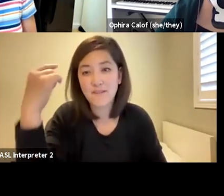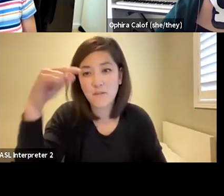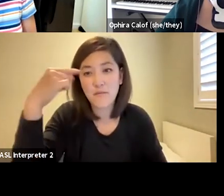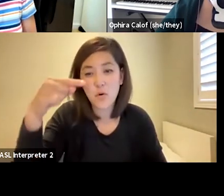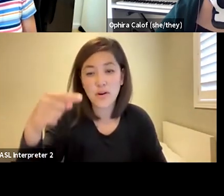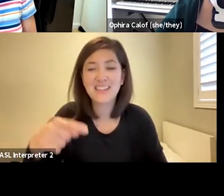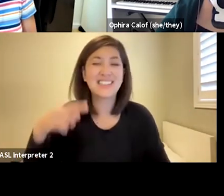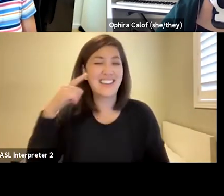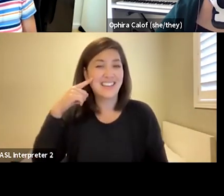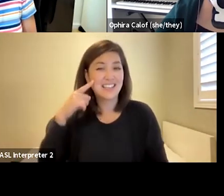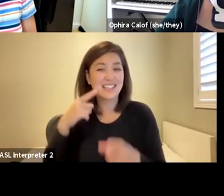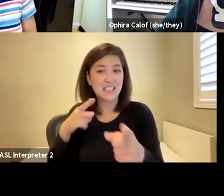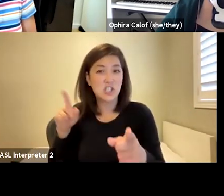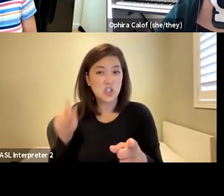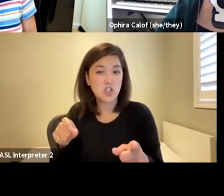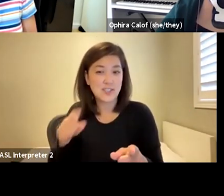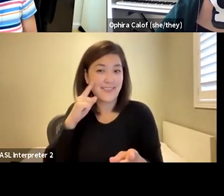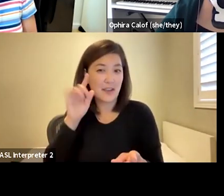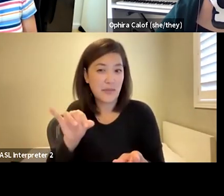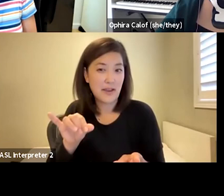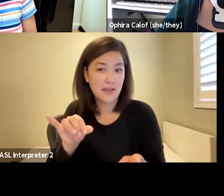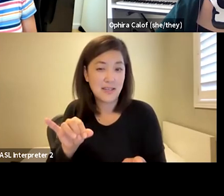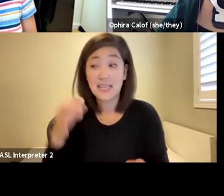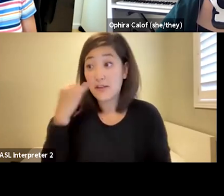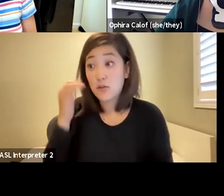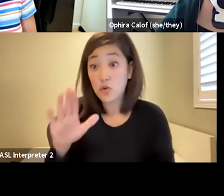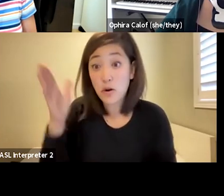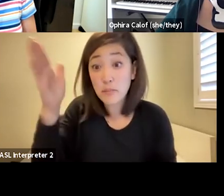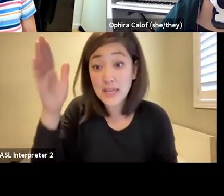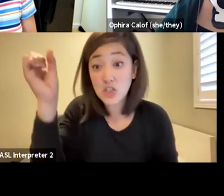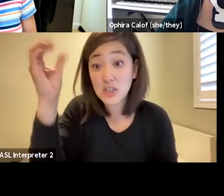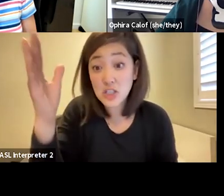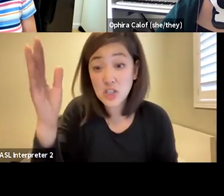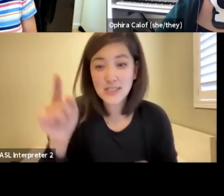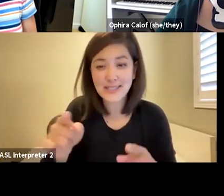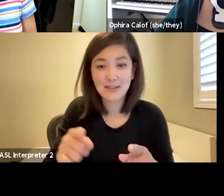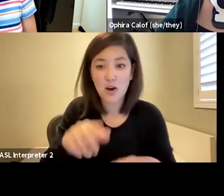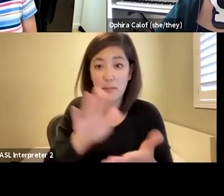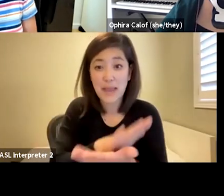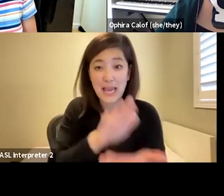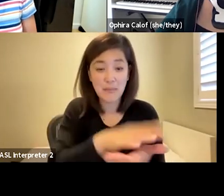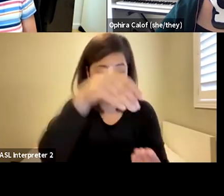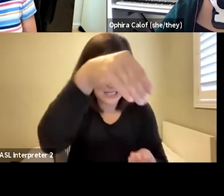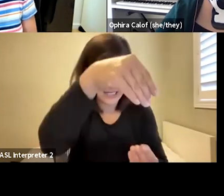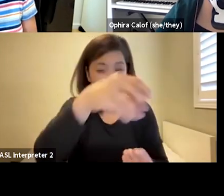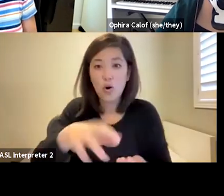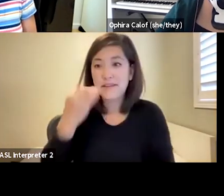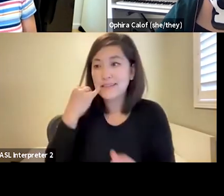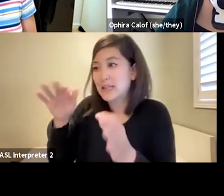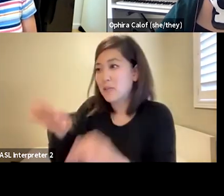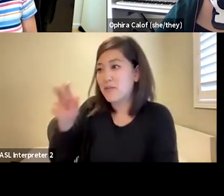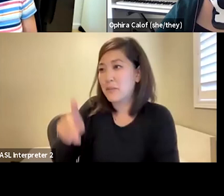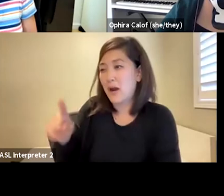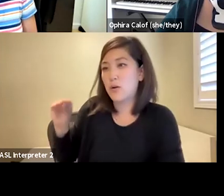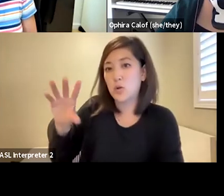mind most of all. And regardless of whether your pitch is on a piece of paper or a well-executed PowerPoint presentation,